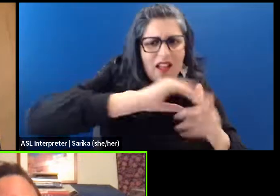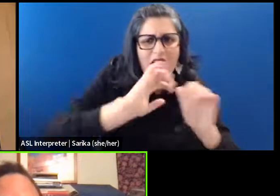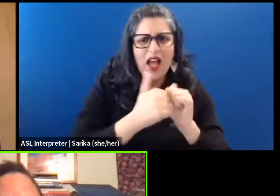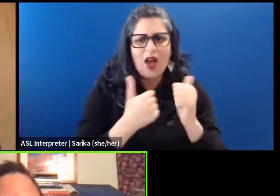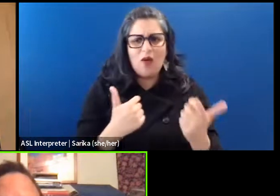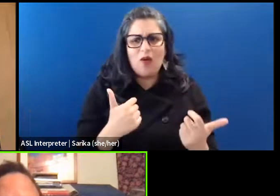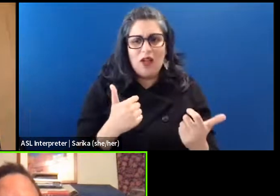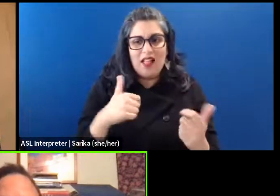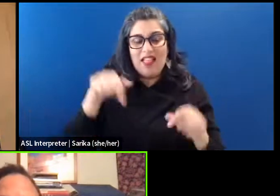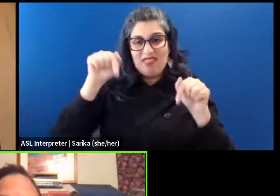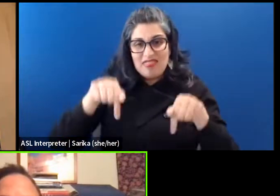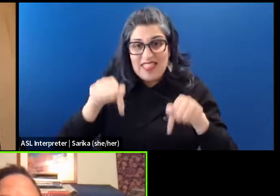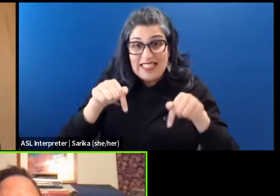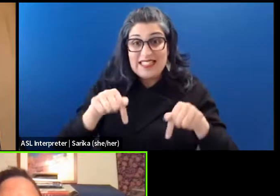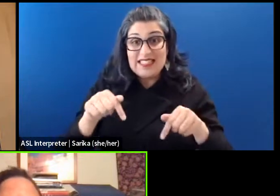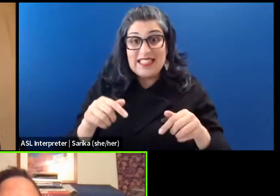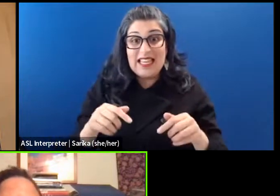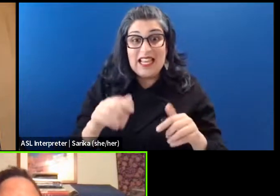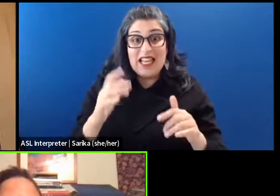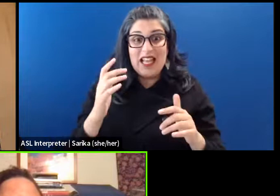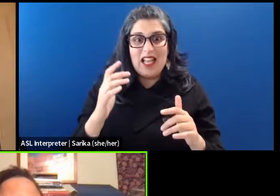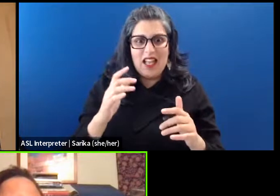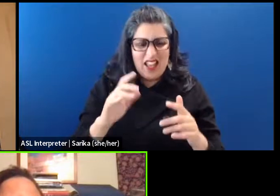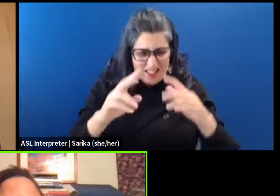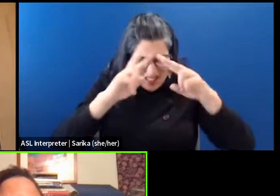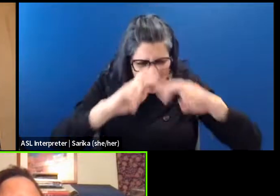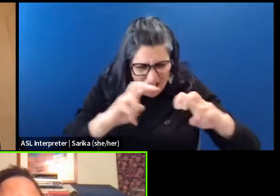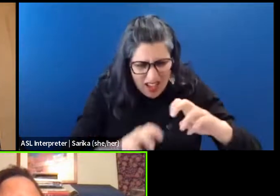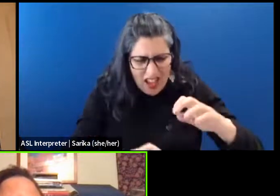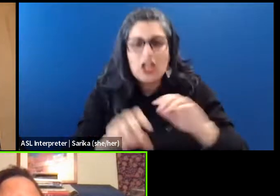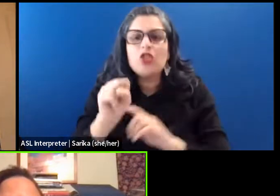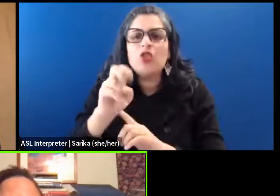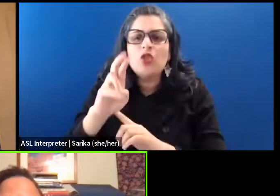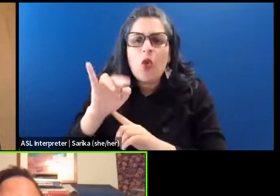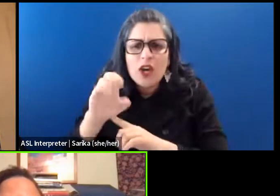This is the source of my suffering, right? And Buddhism,